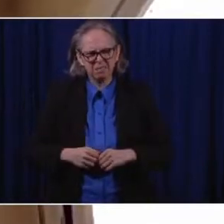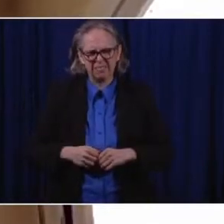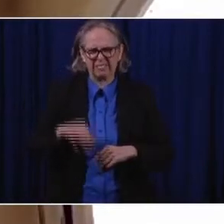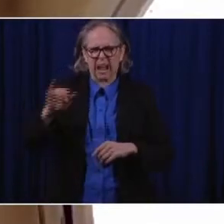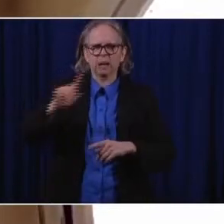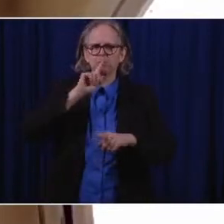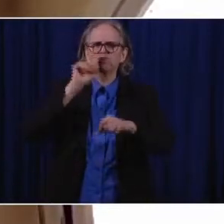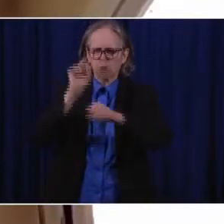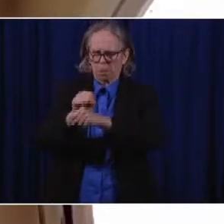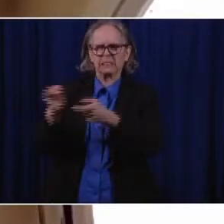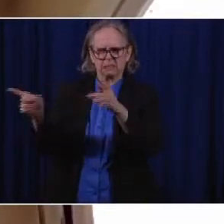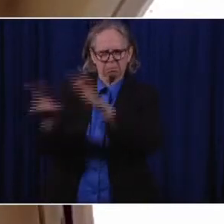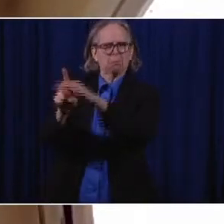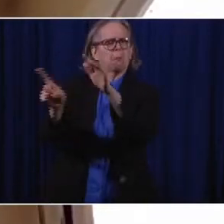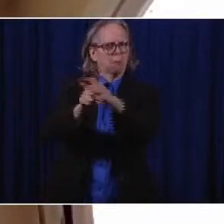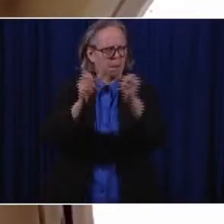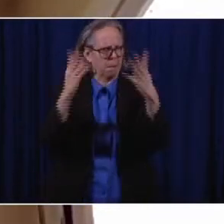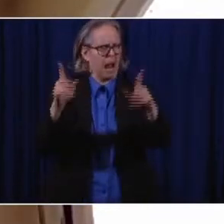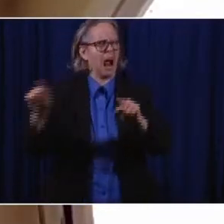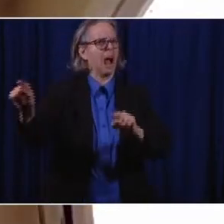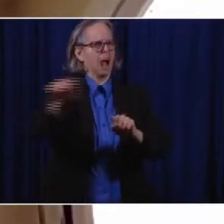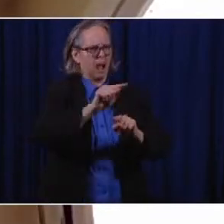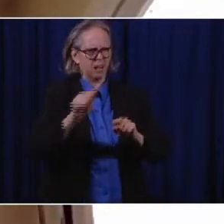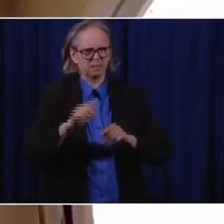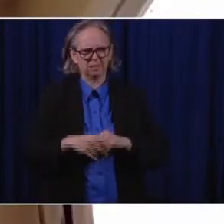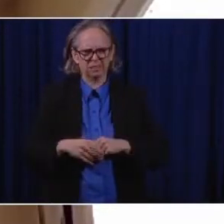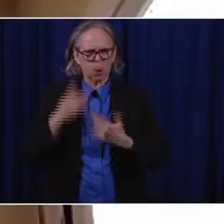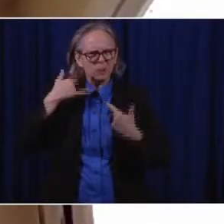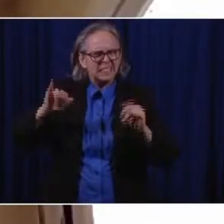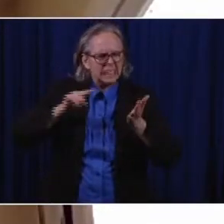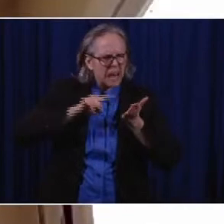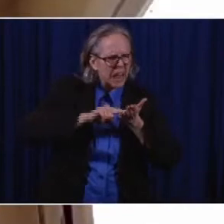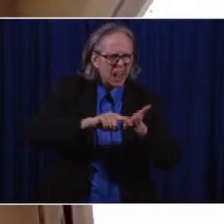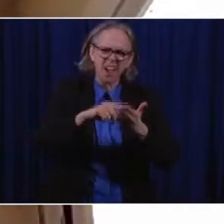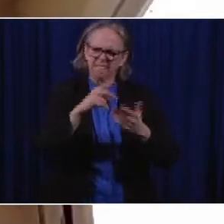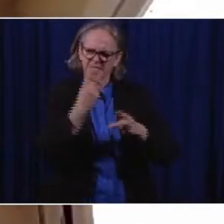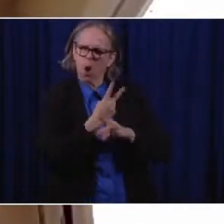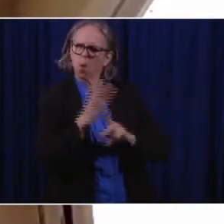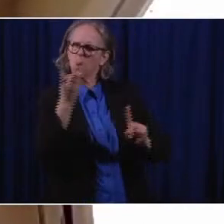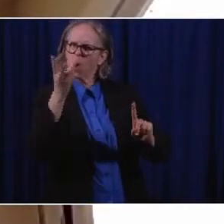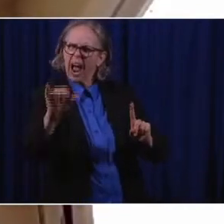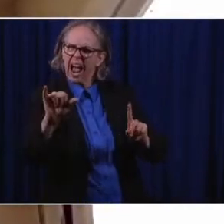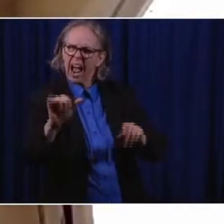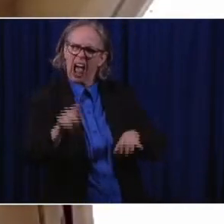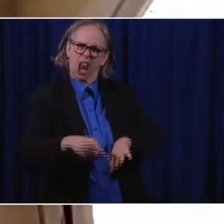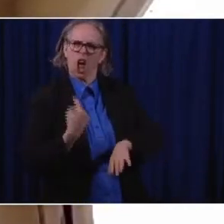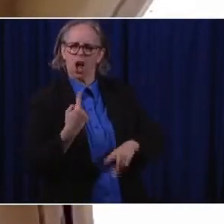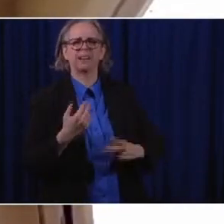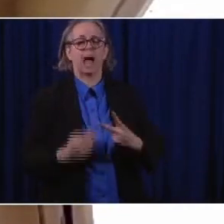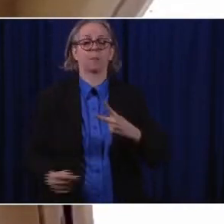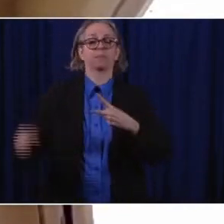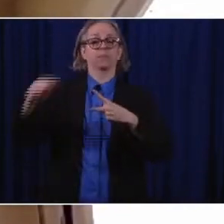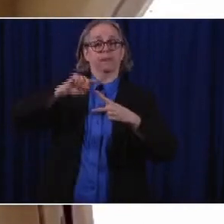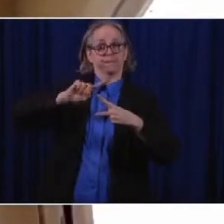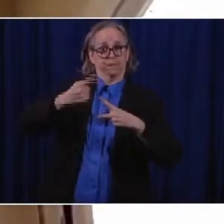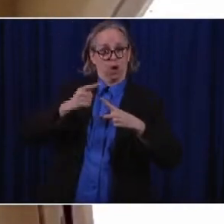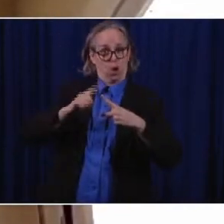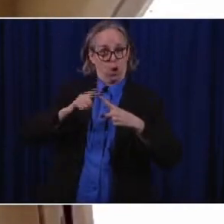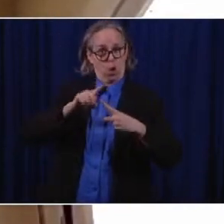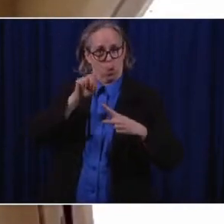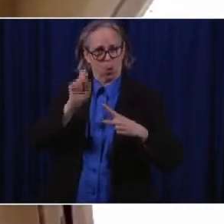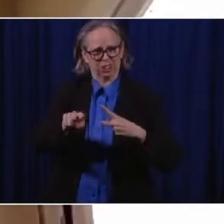thing. We'll continue to study it. Your second question really speaks to, is it possible and have